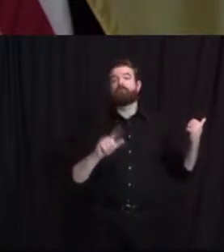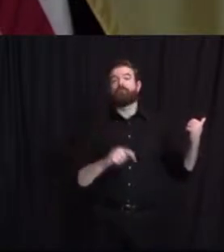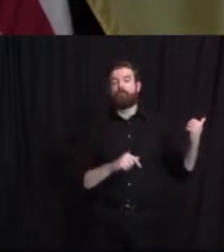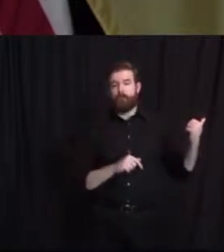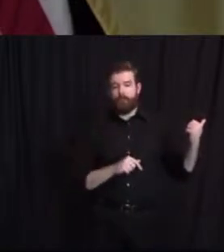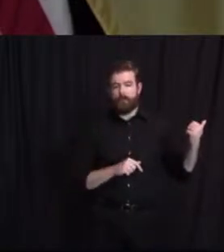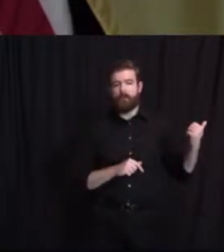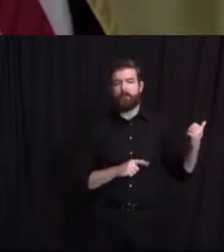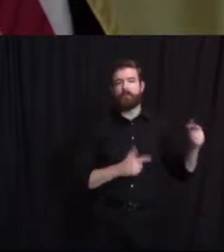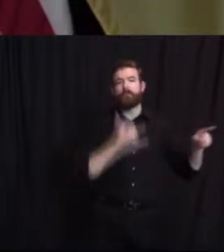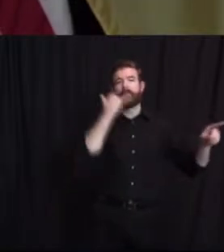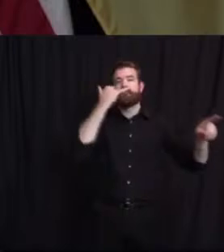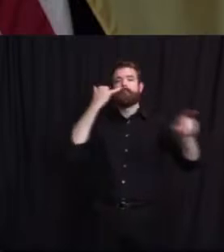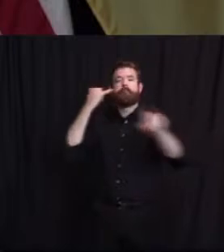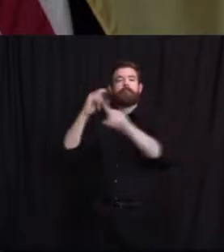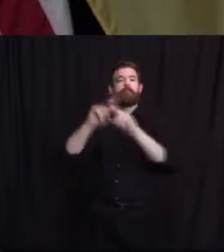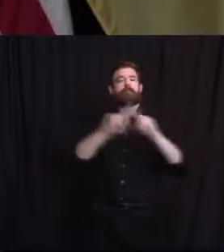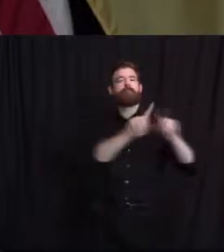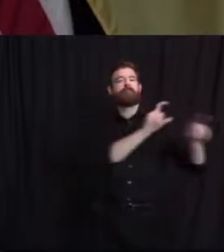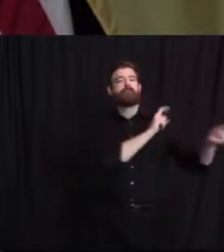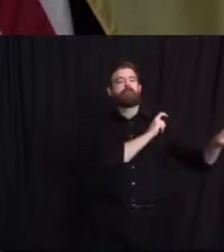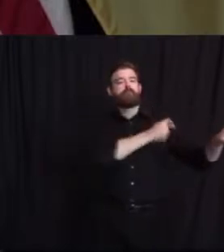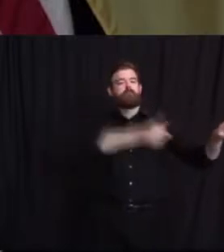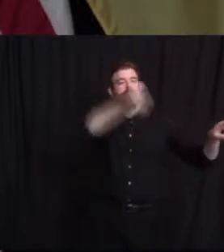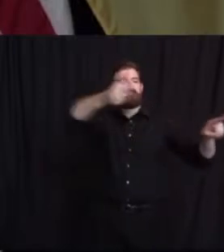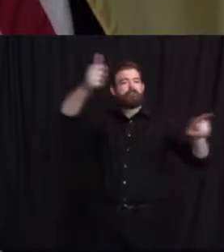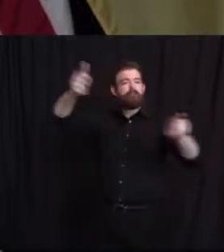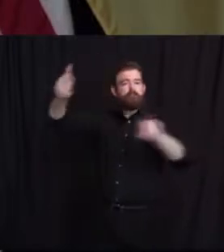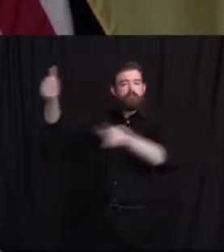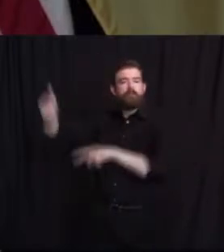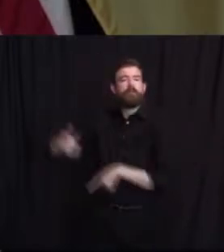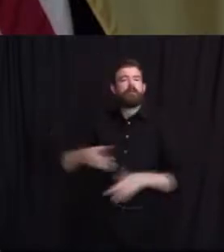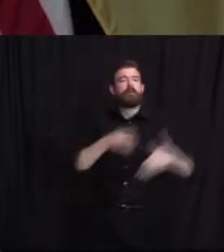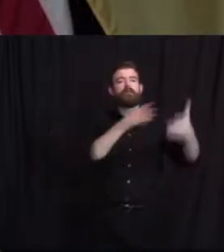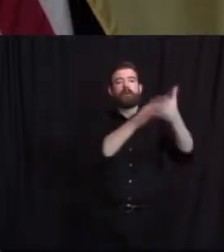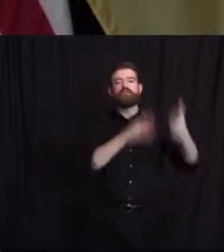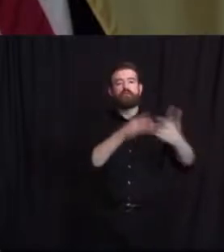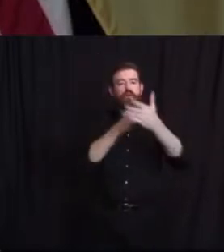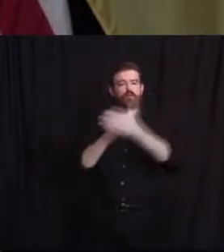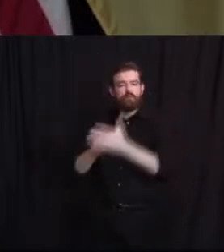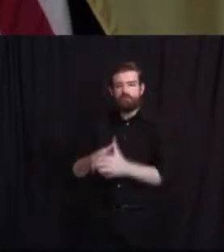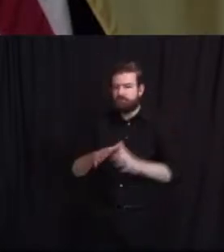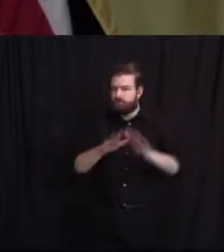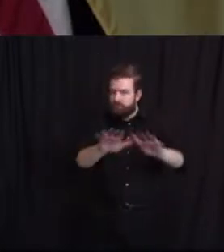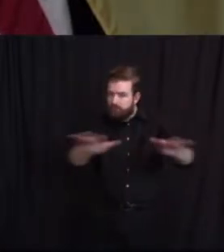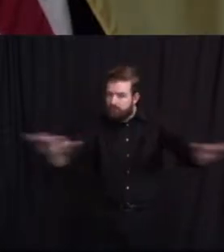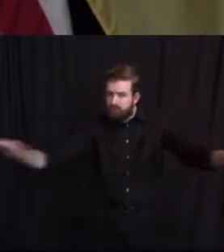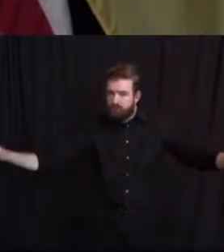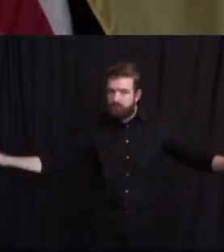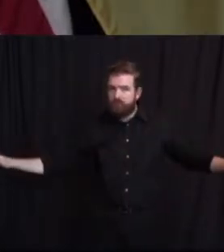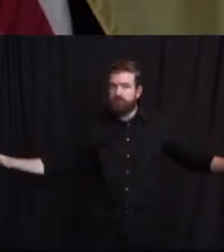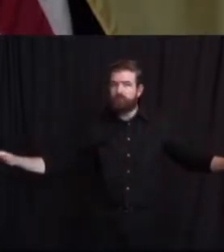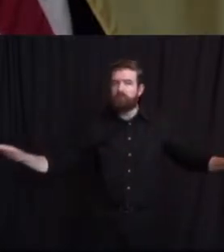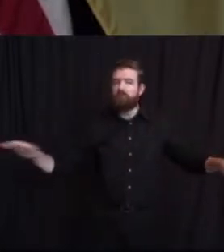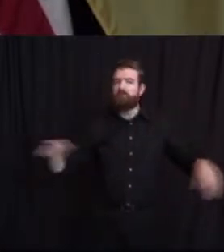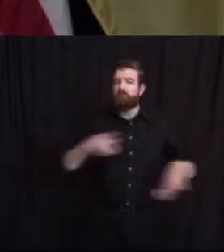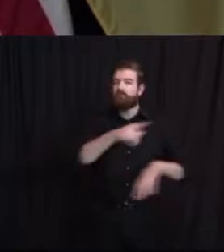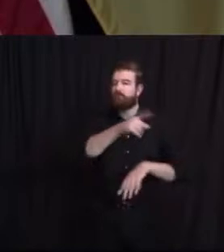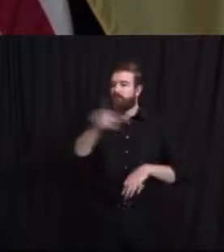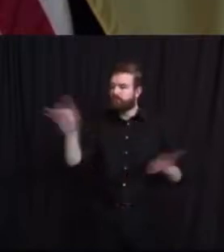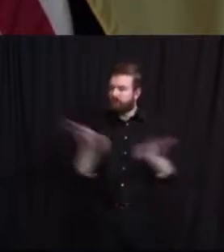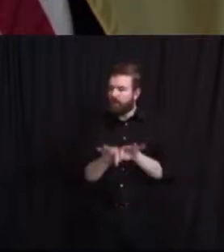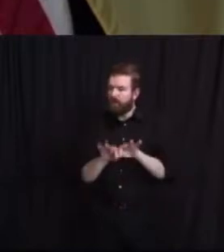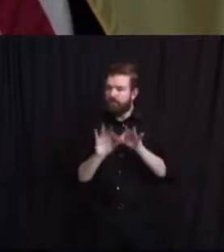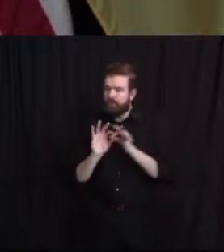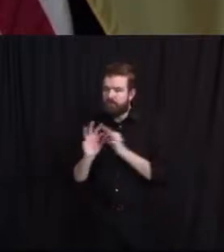today to talk about the relationships that they have. And they're not going to meet their clergy and their pastors around